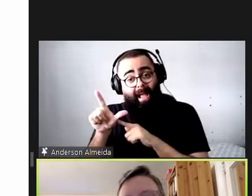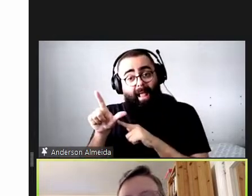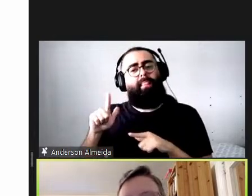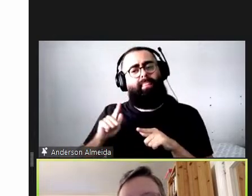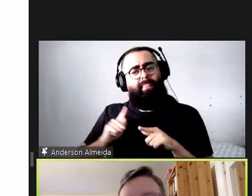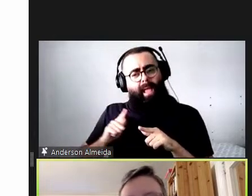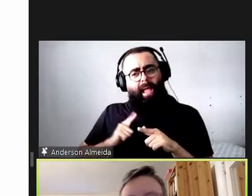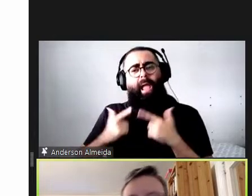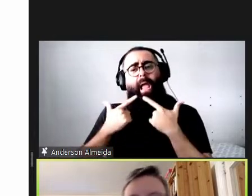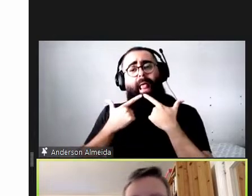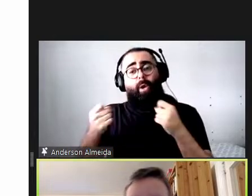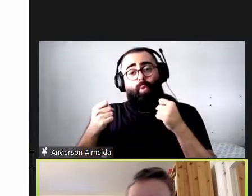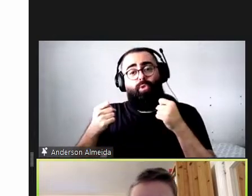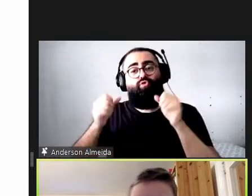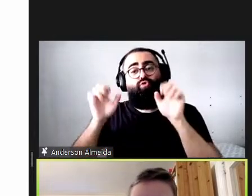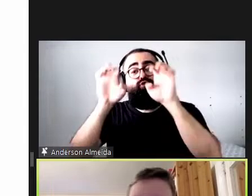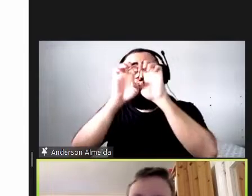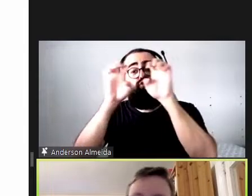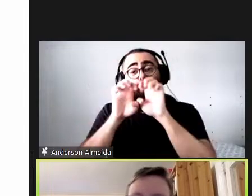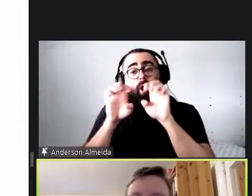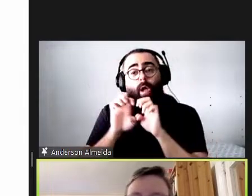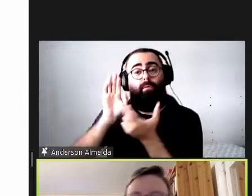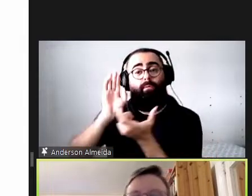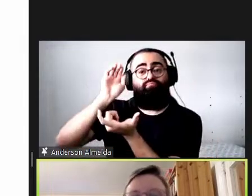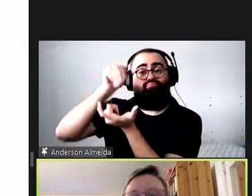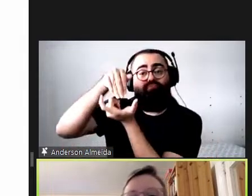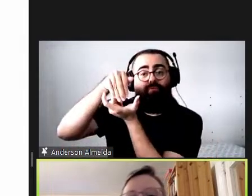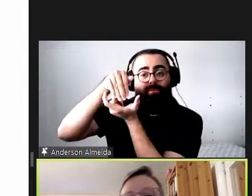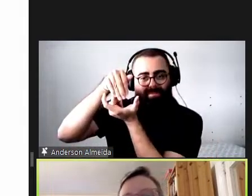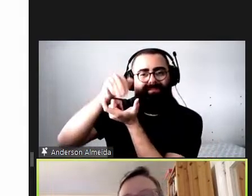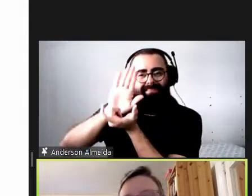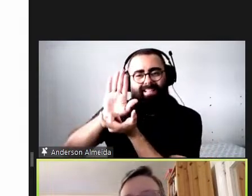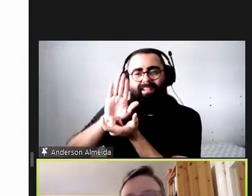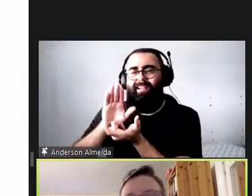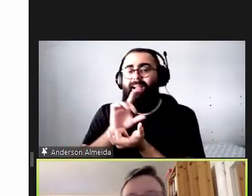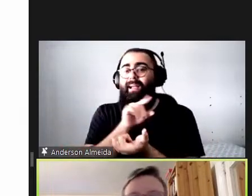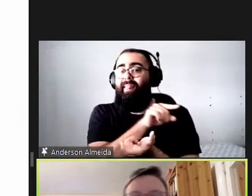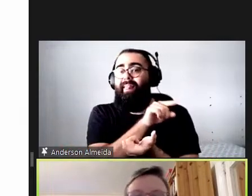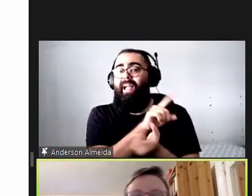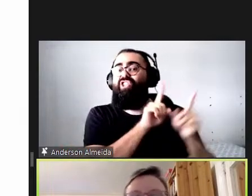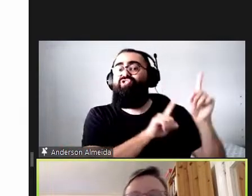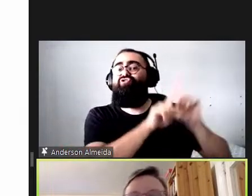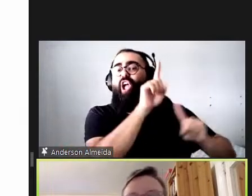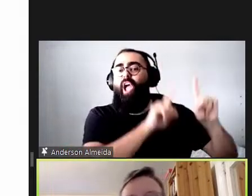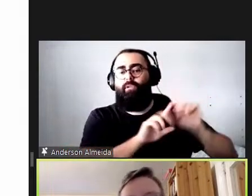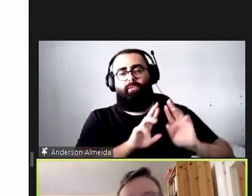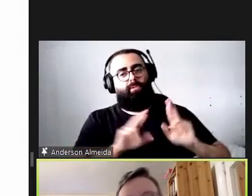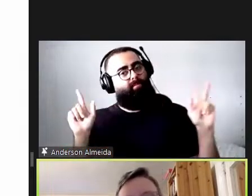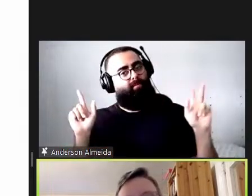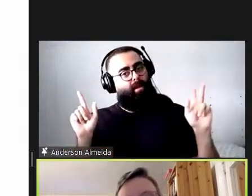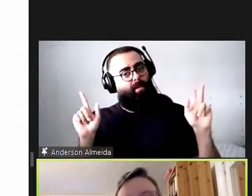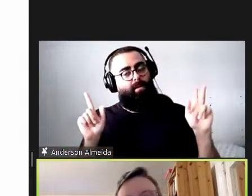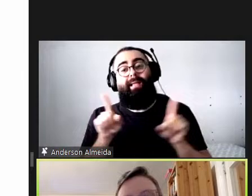and is distinct from idiosyncratic gesture and is distinct from